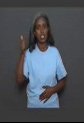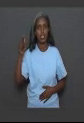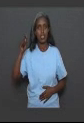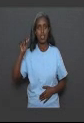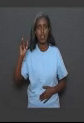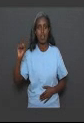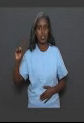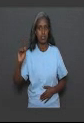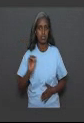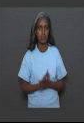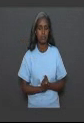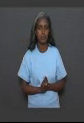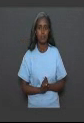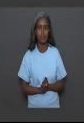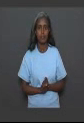imaginary axis.